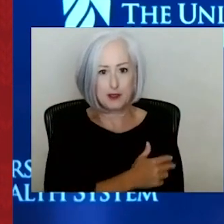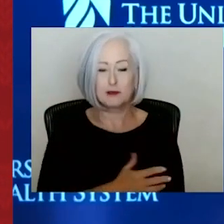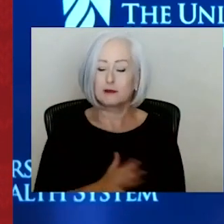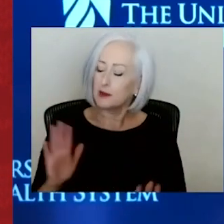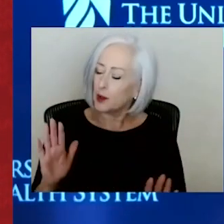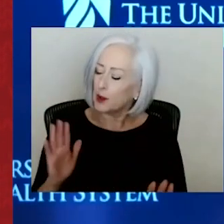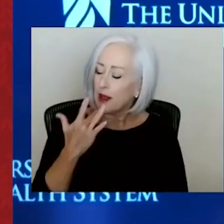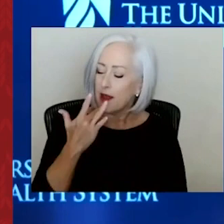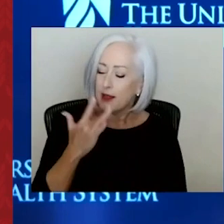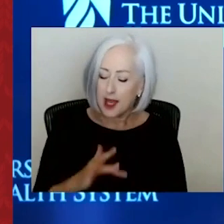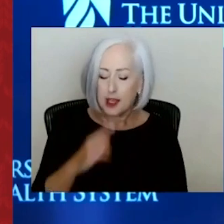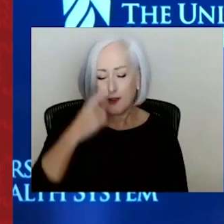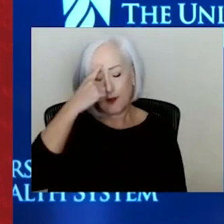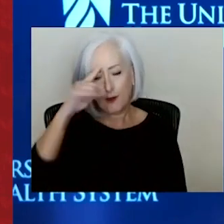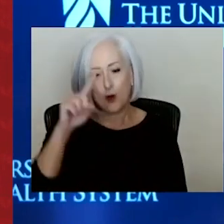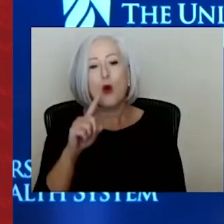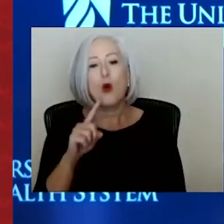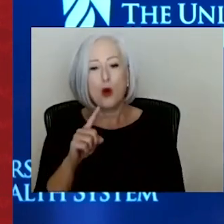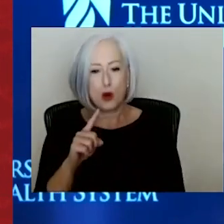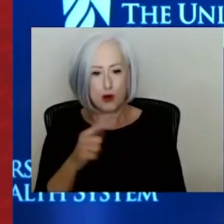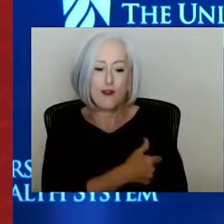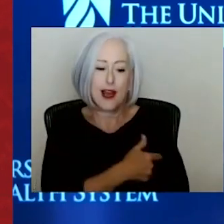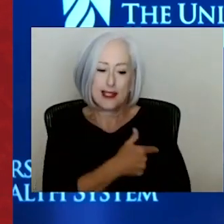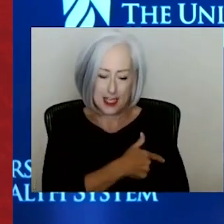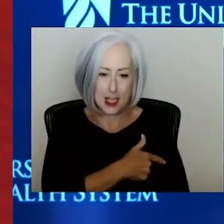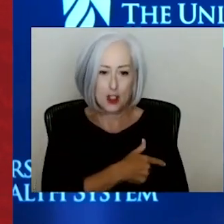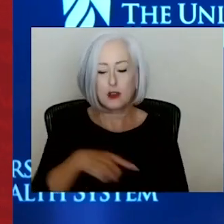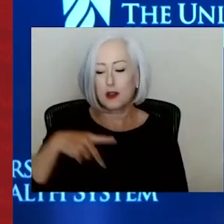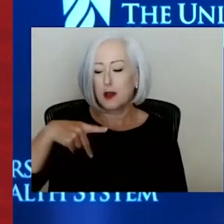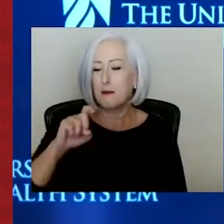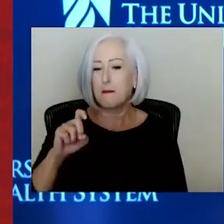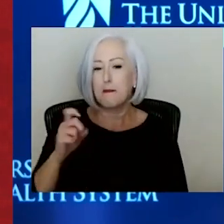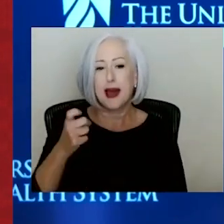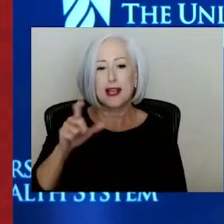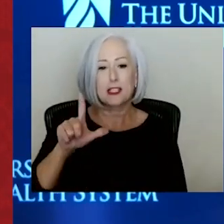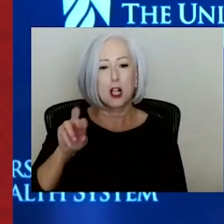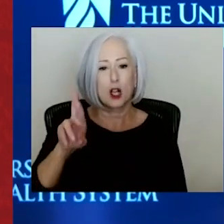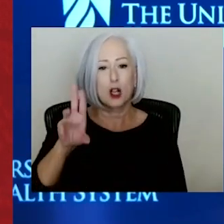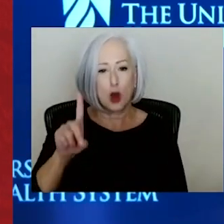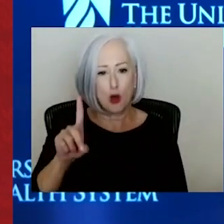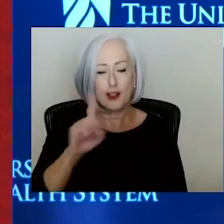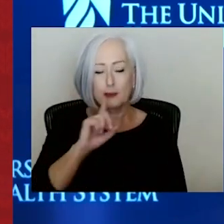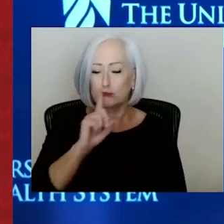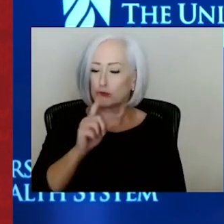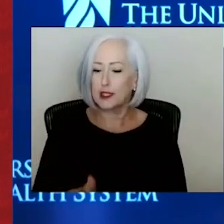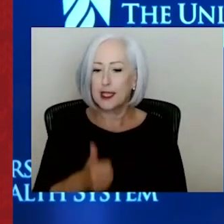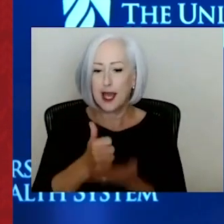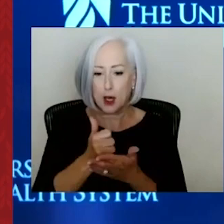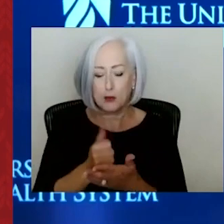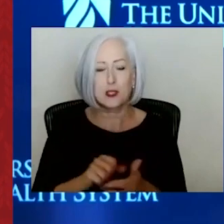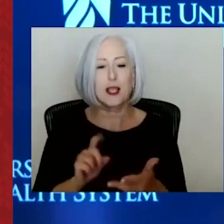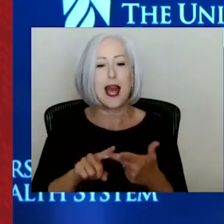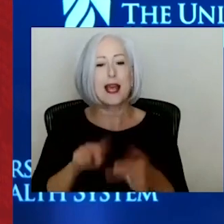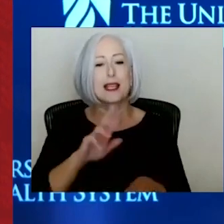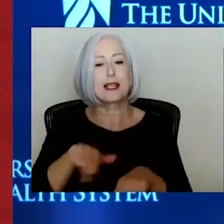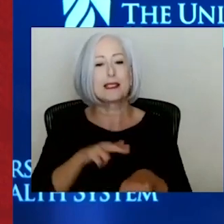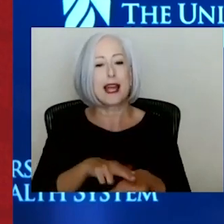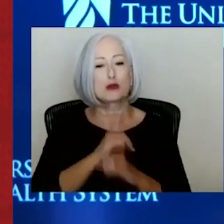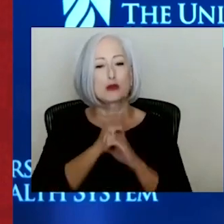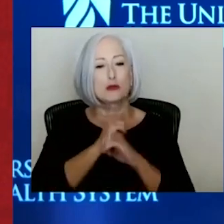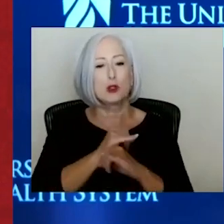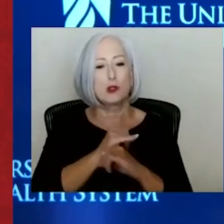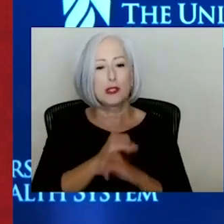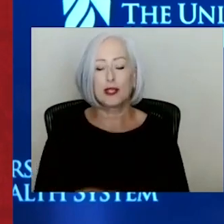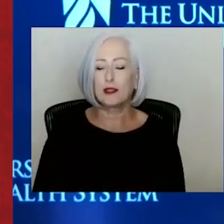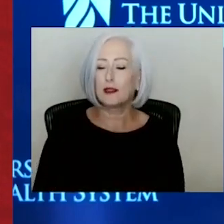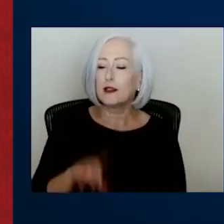Paxlovid's making a big difference as well, and will continue to make a big difference, and natural immunity too. Dr. Adiga, what are the numbers like up in Liberty? Are they still